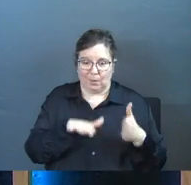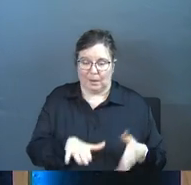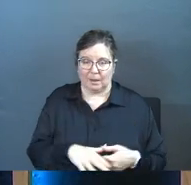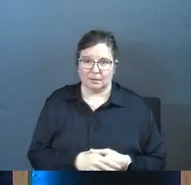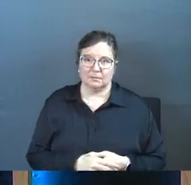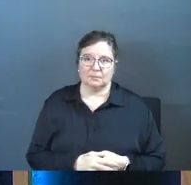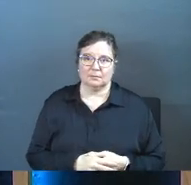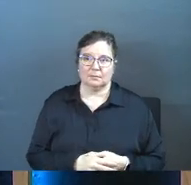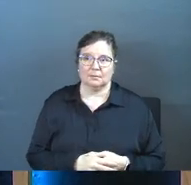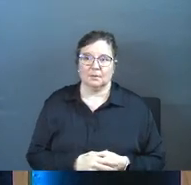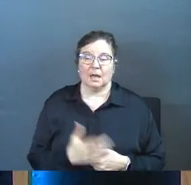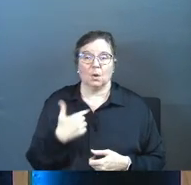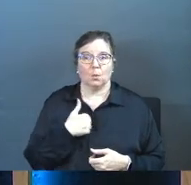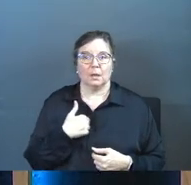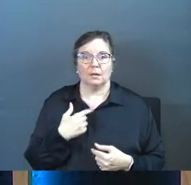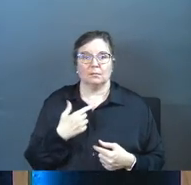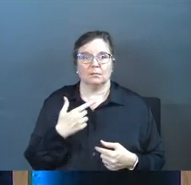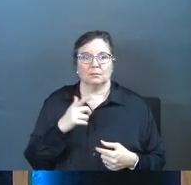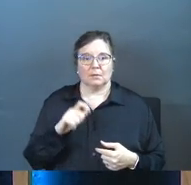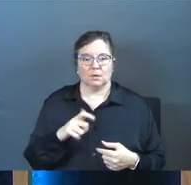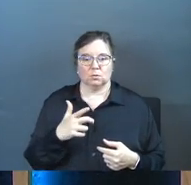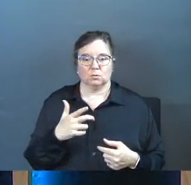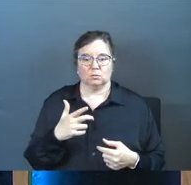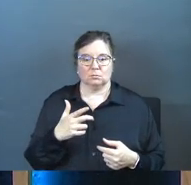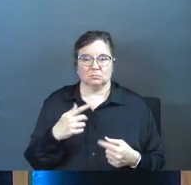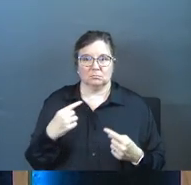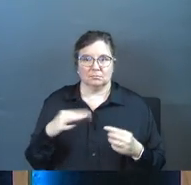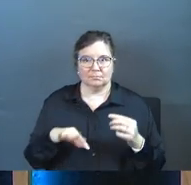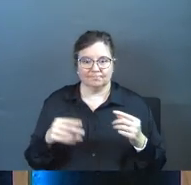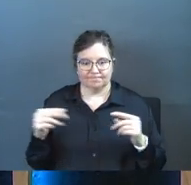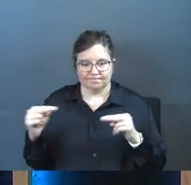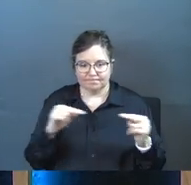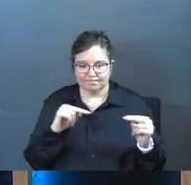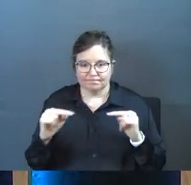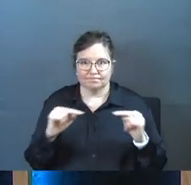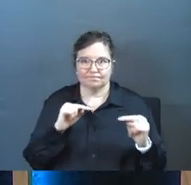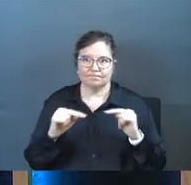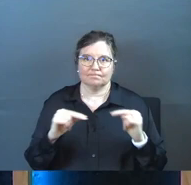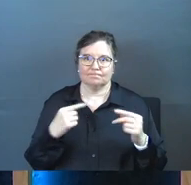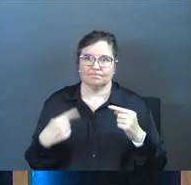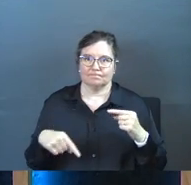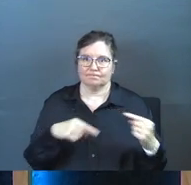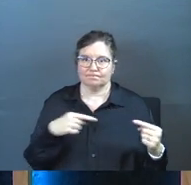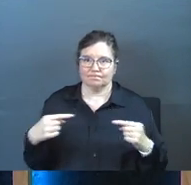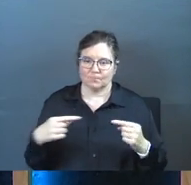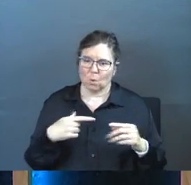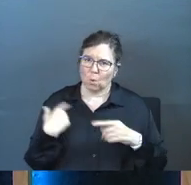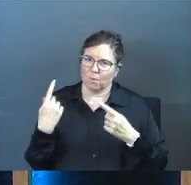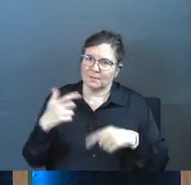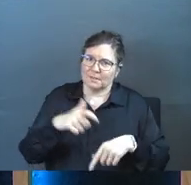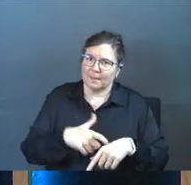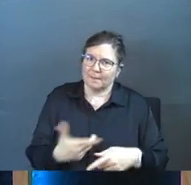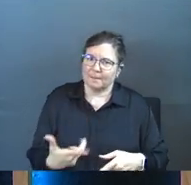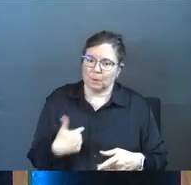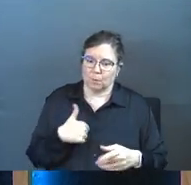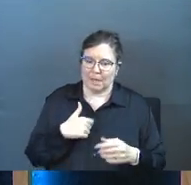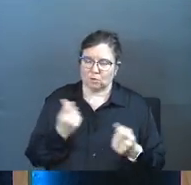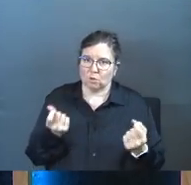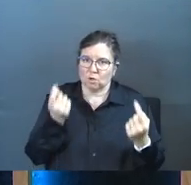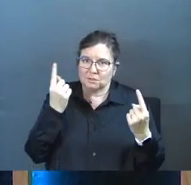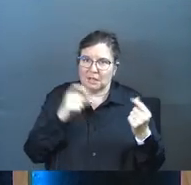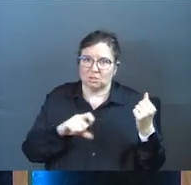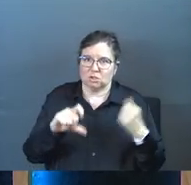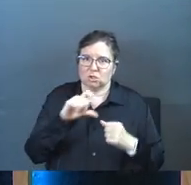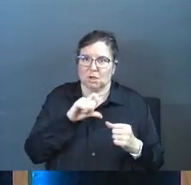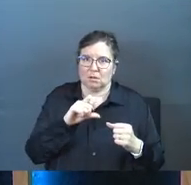way. And we had to find a negotiating point over time. We had to